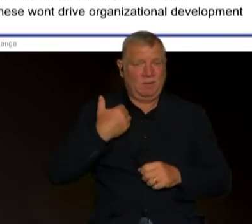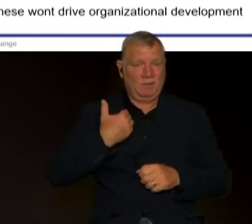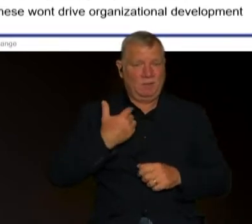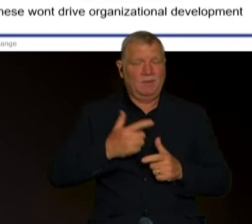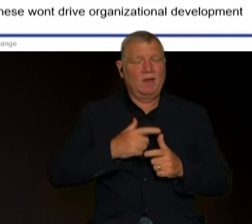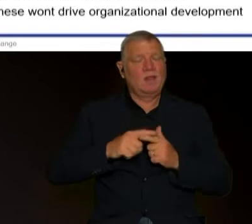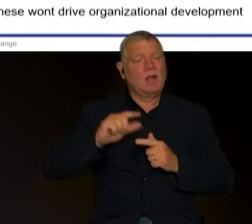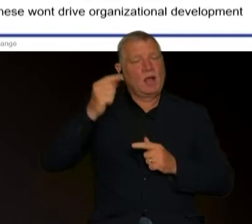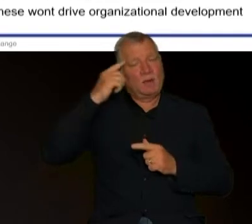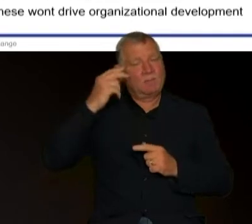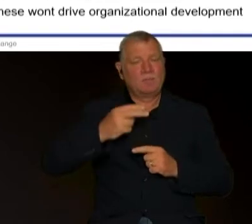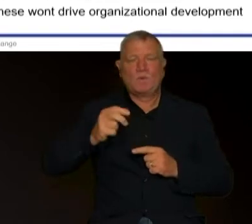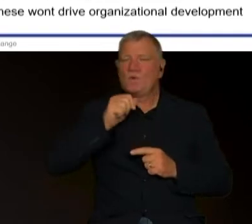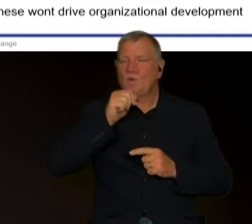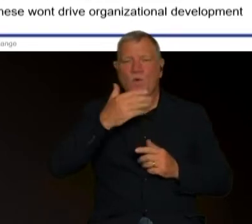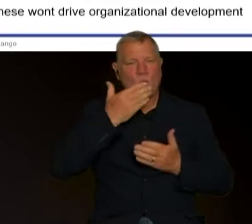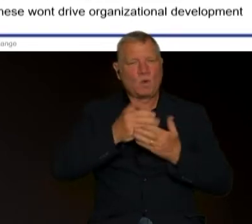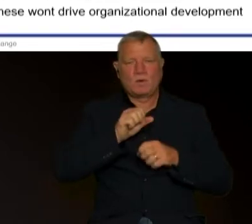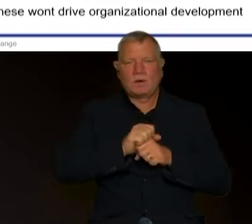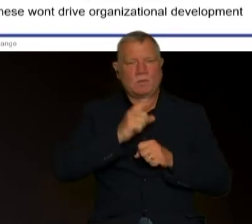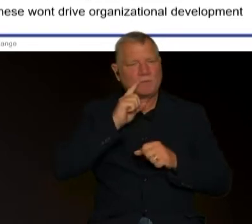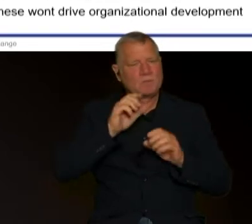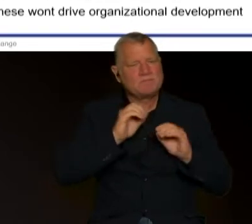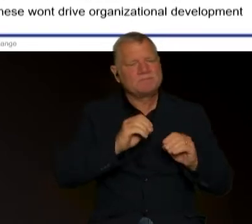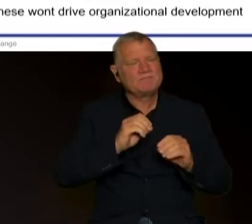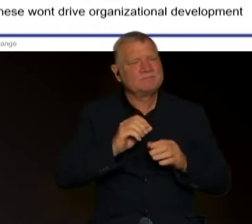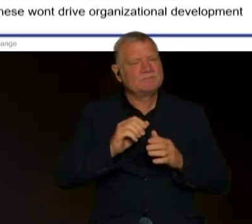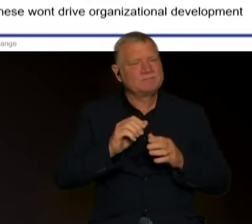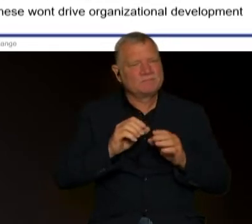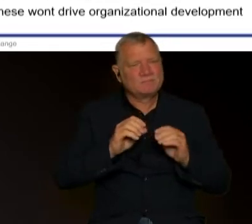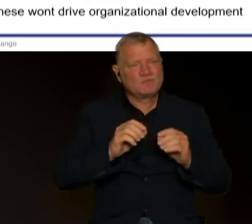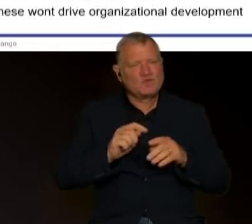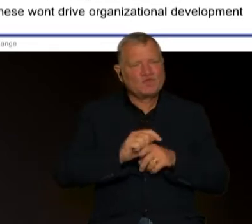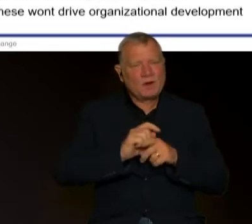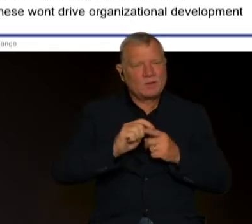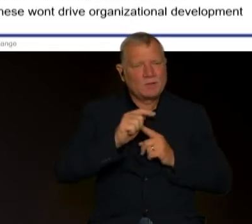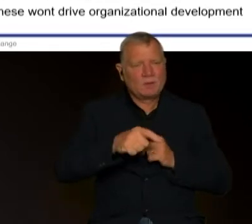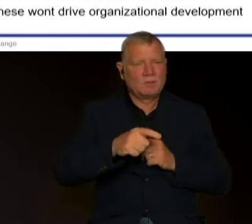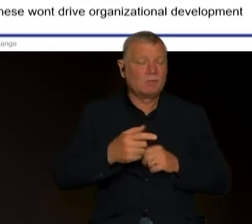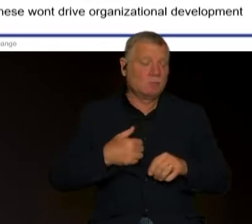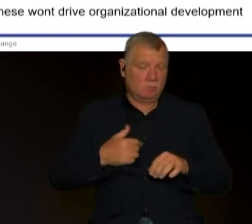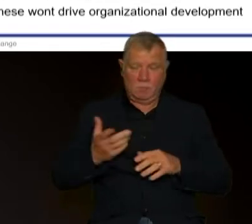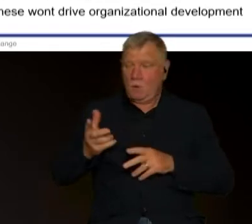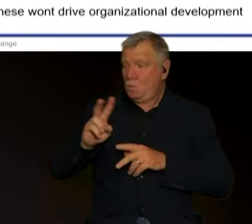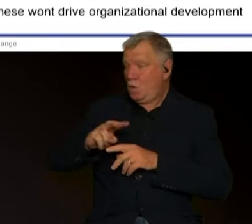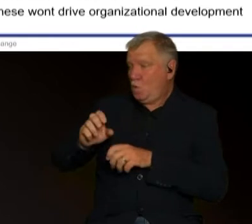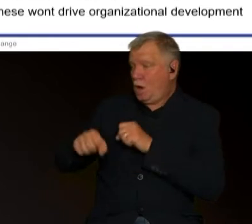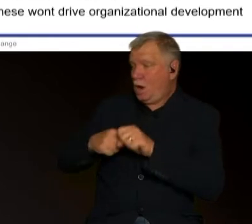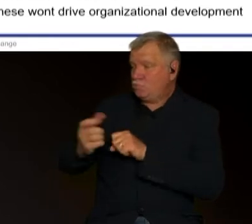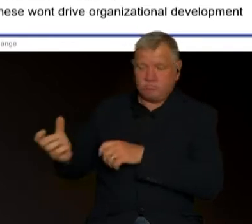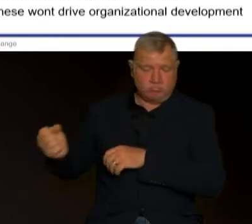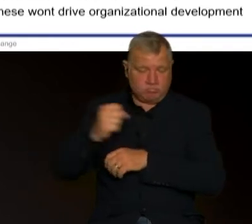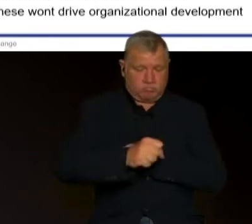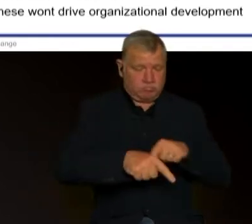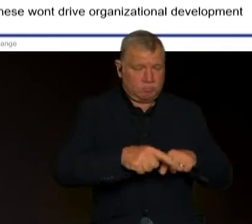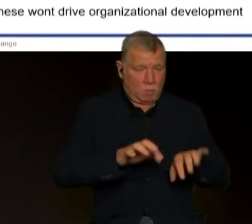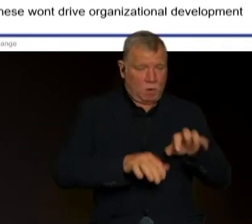ago. So the government historically has not done a good job of updating their skills. If I was